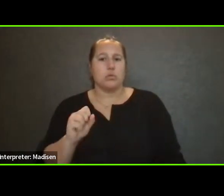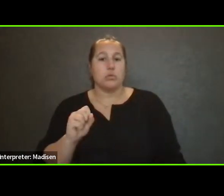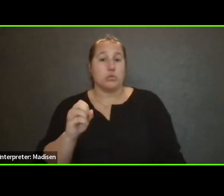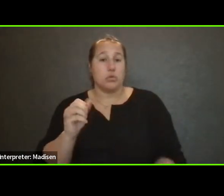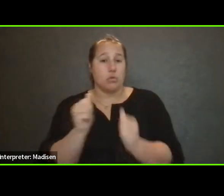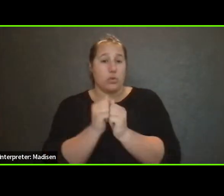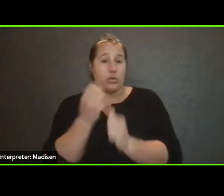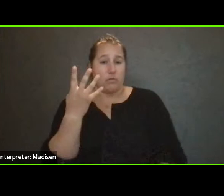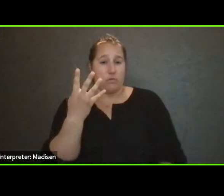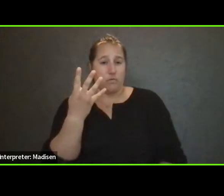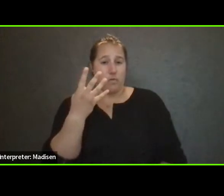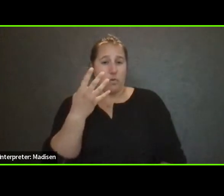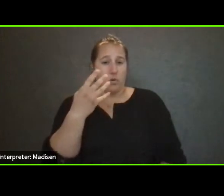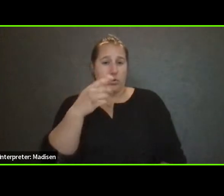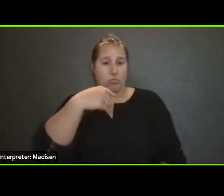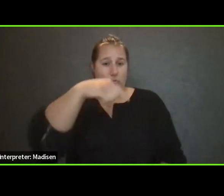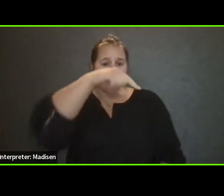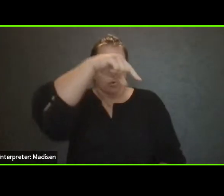could or should.